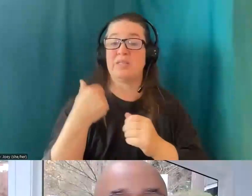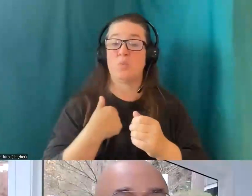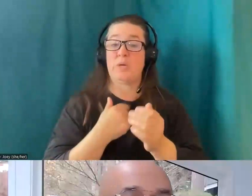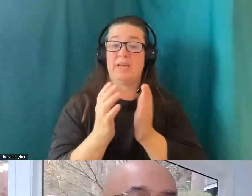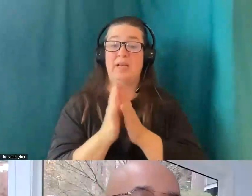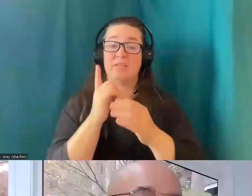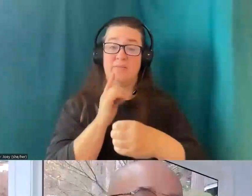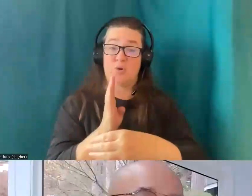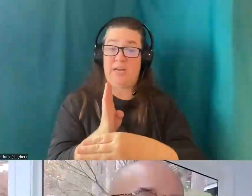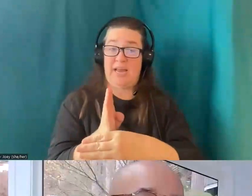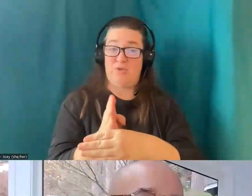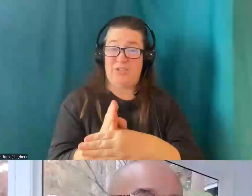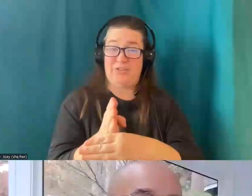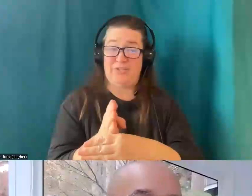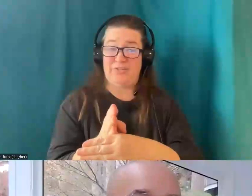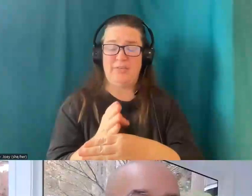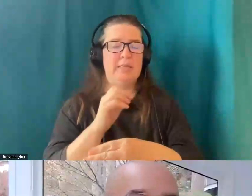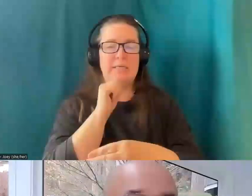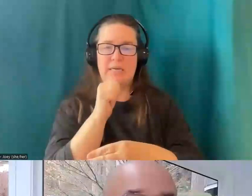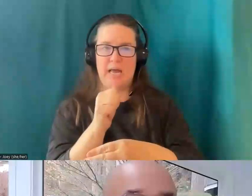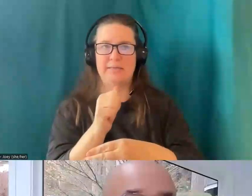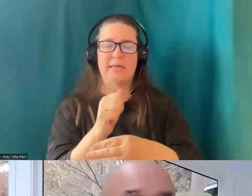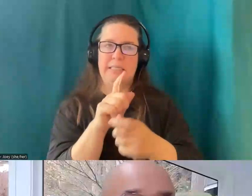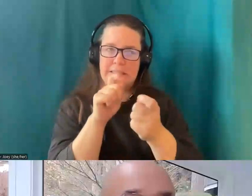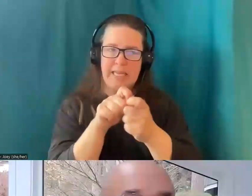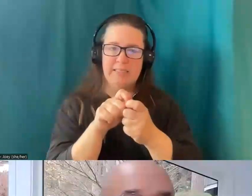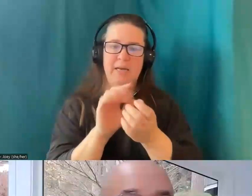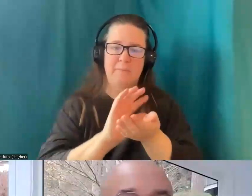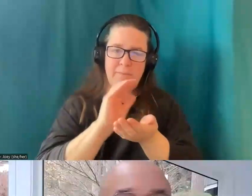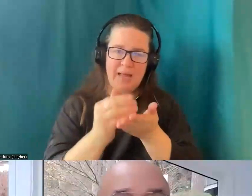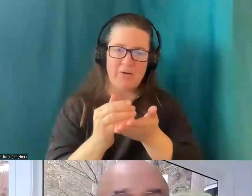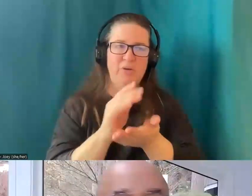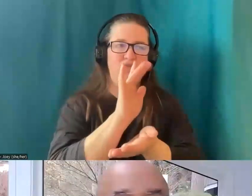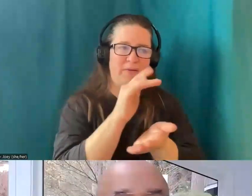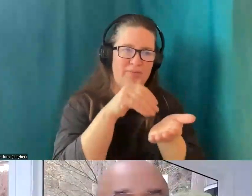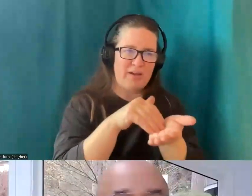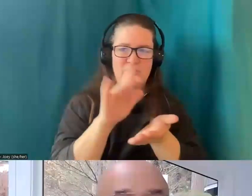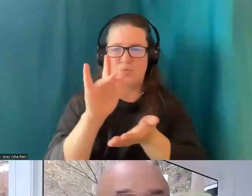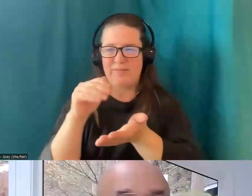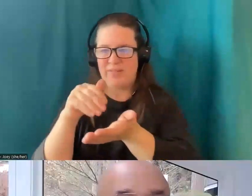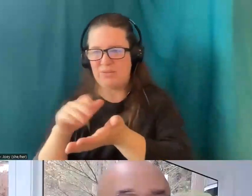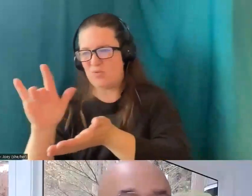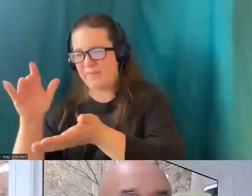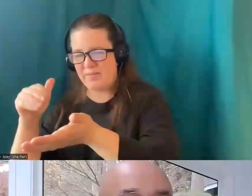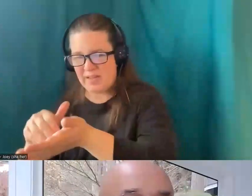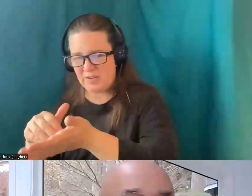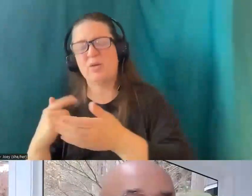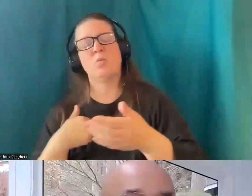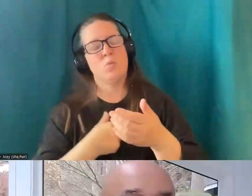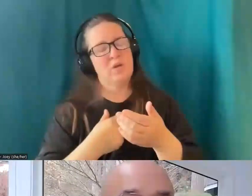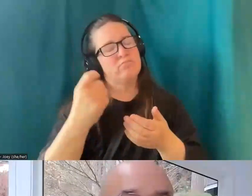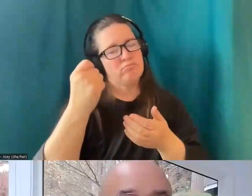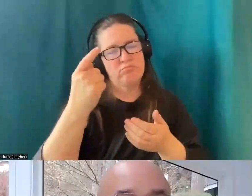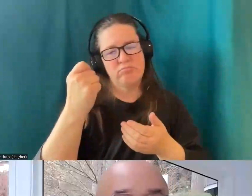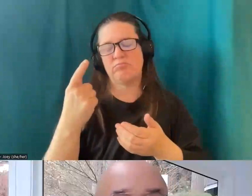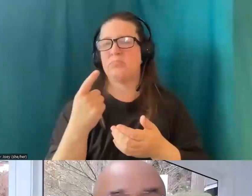than an absolute amount of $25,000 for each of those 3 years is we realized many organizations lost revenue during the pandemic may have fallen below that level